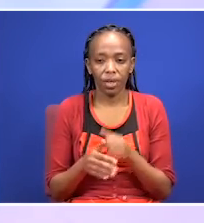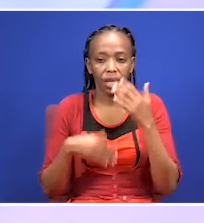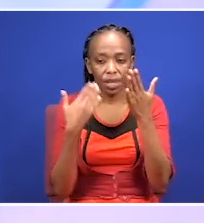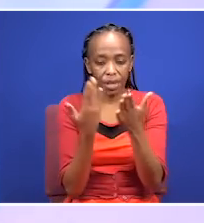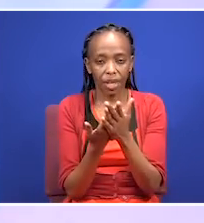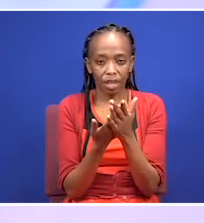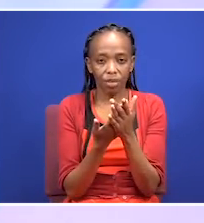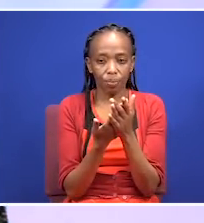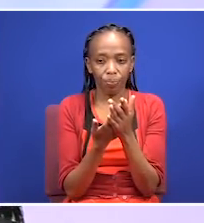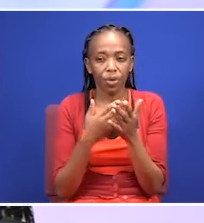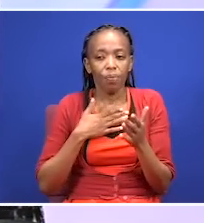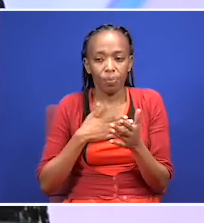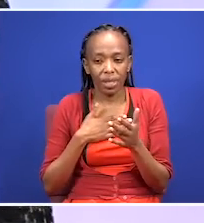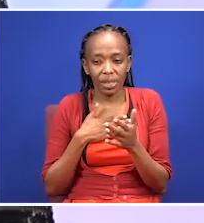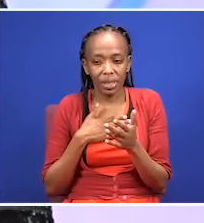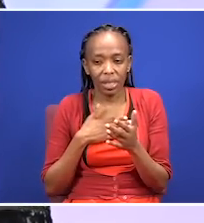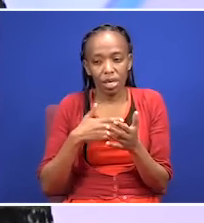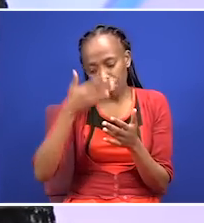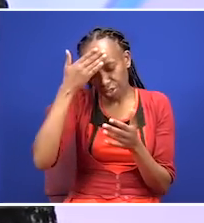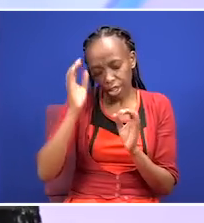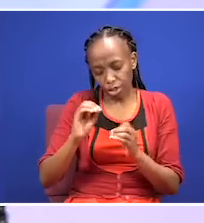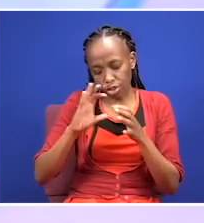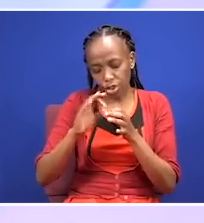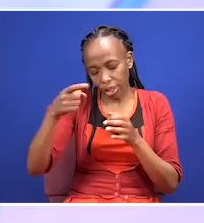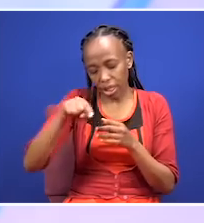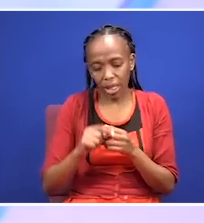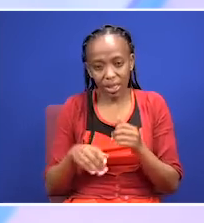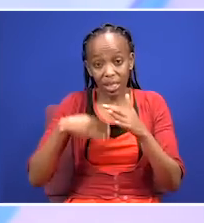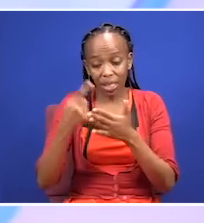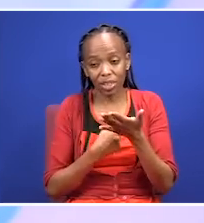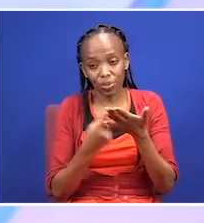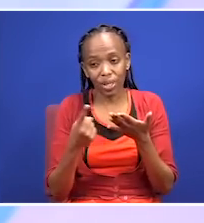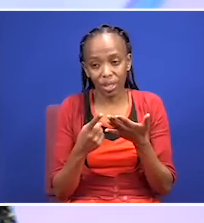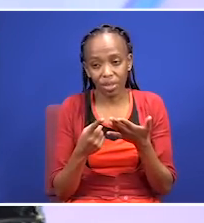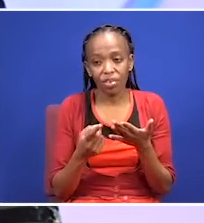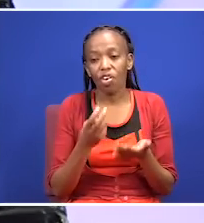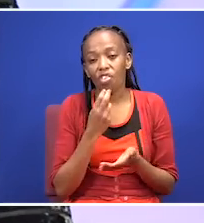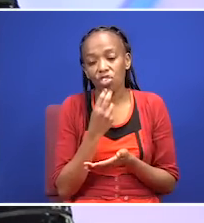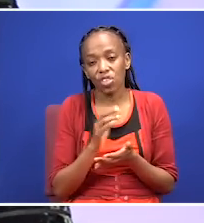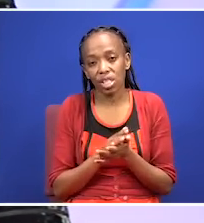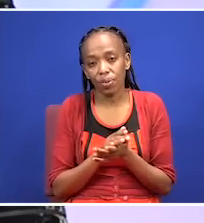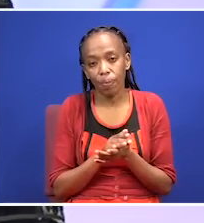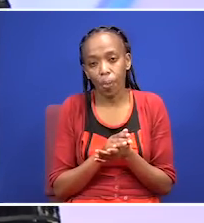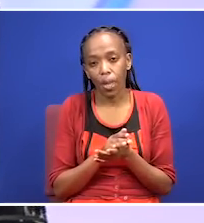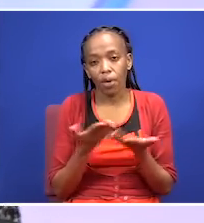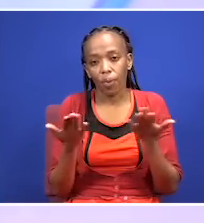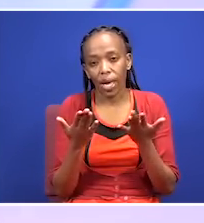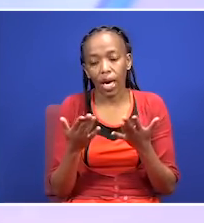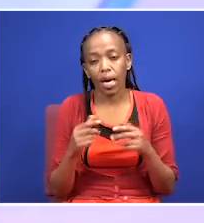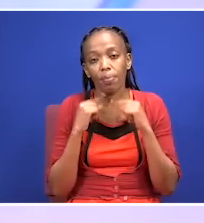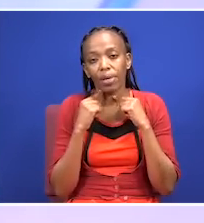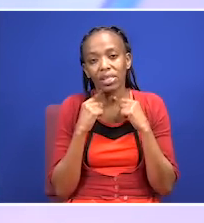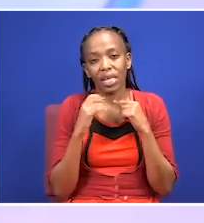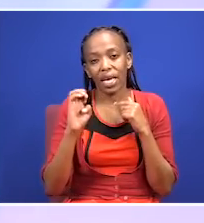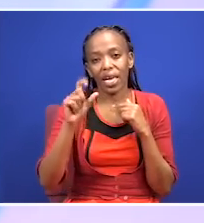thank you please don't dream don't forget to join us next week on tuesday where reverend